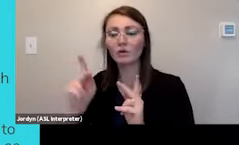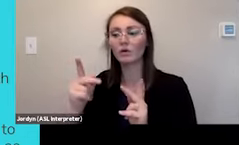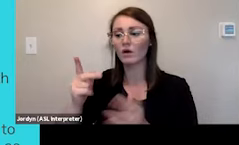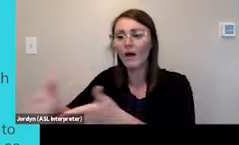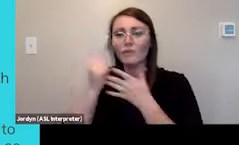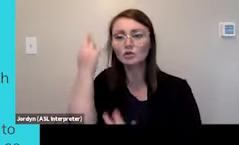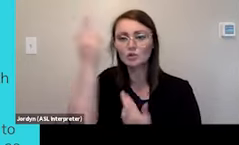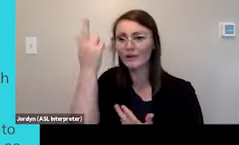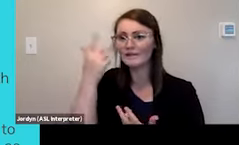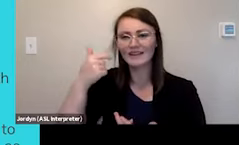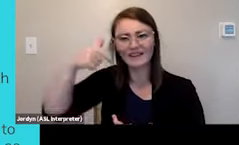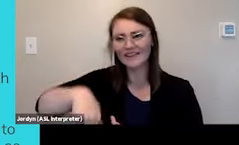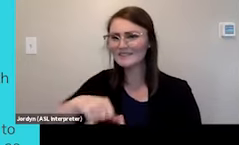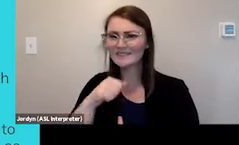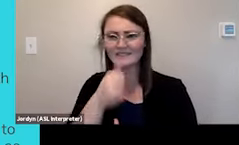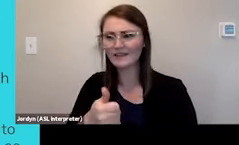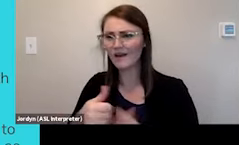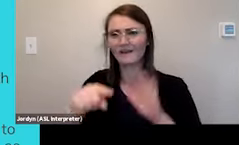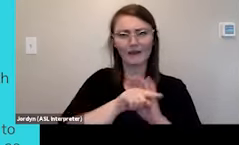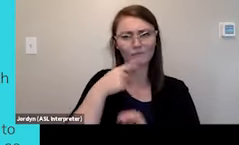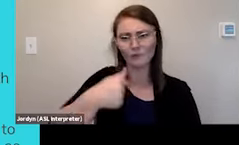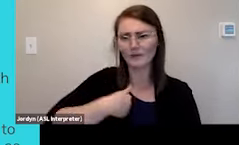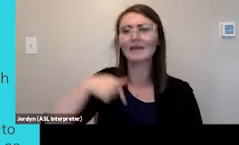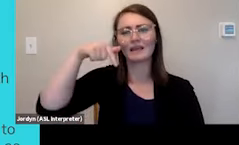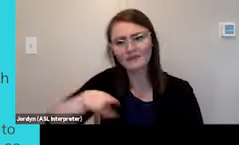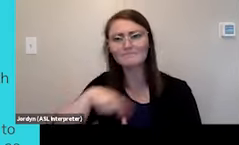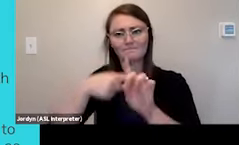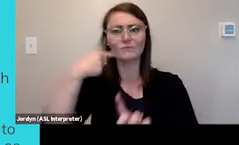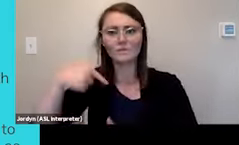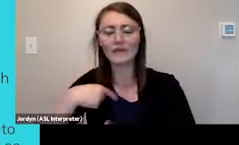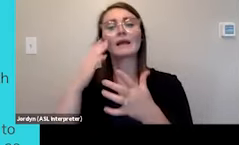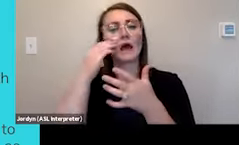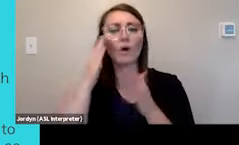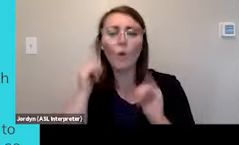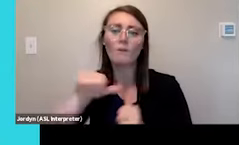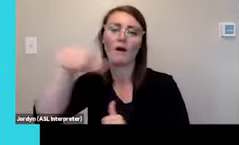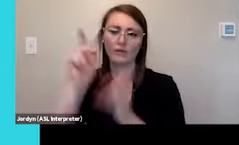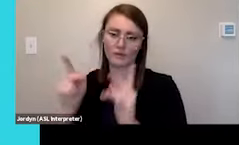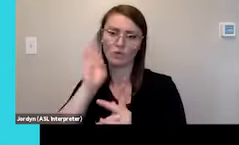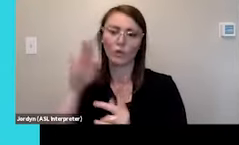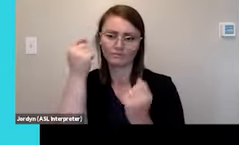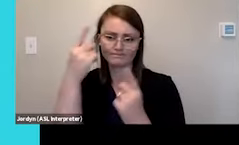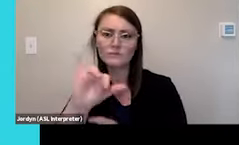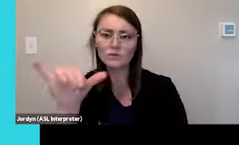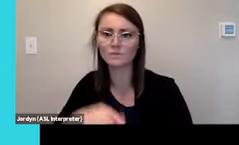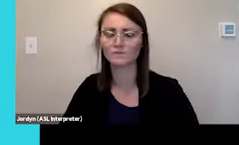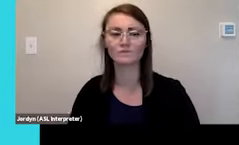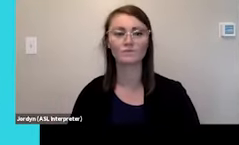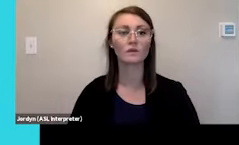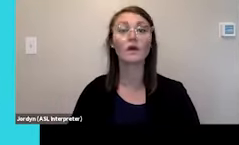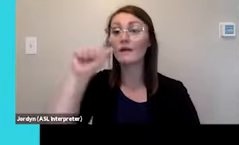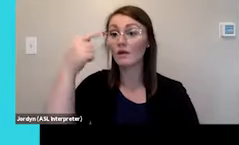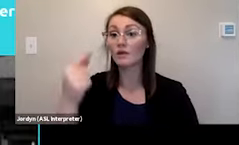I bear. This is my greatest weapon, and I hope to have other people find out the same thing. And just another special